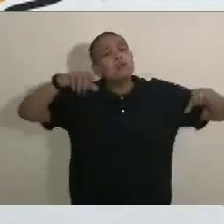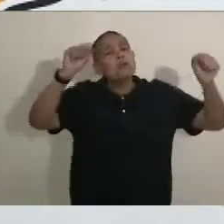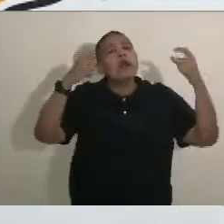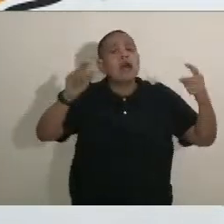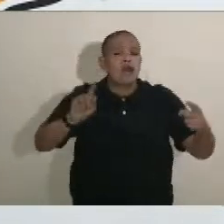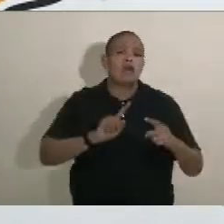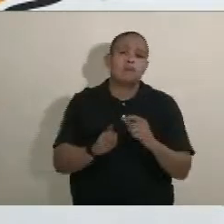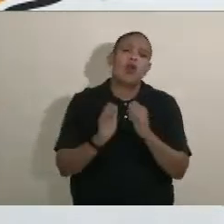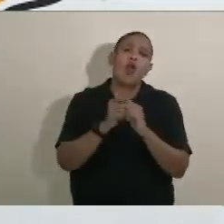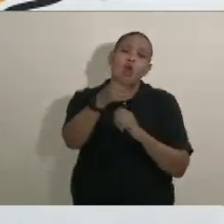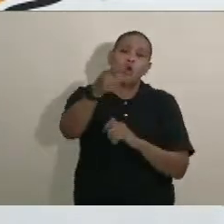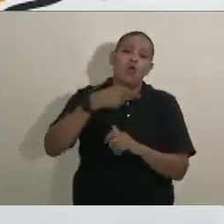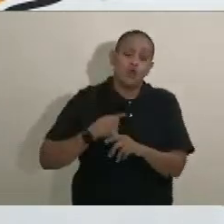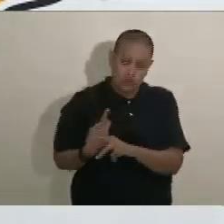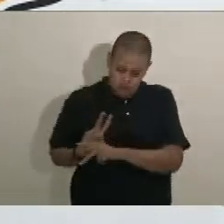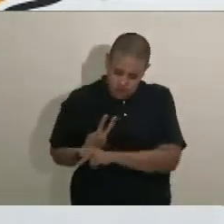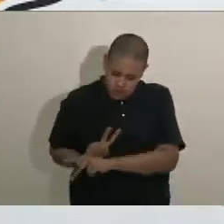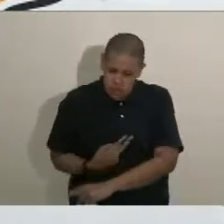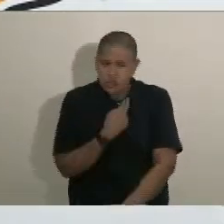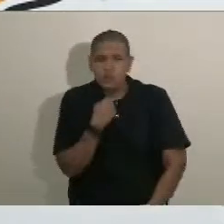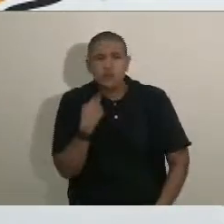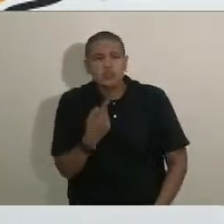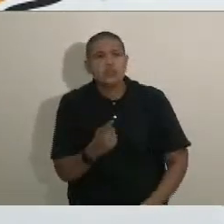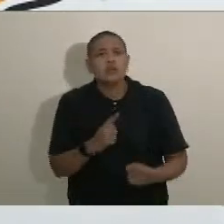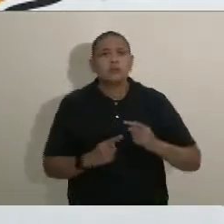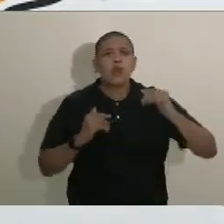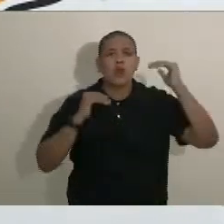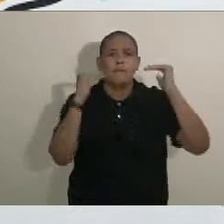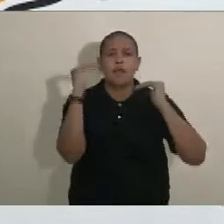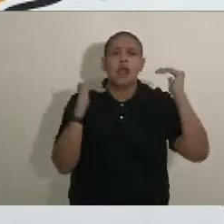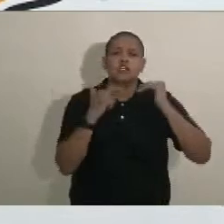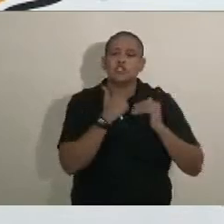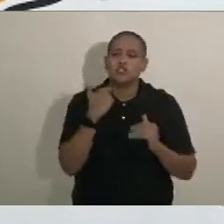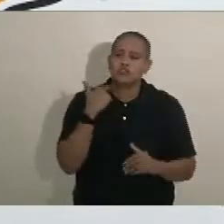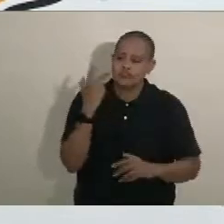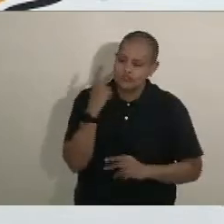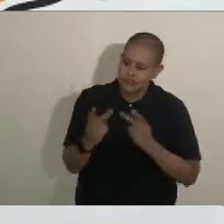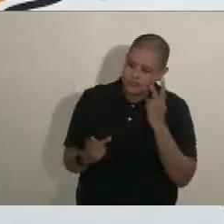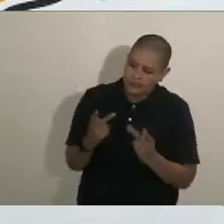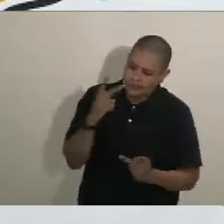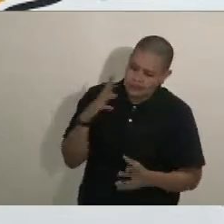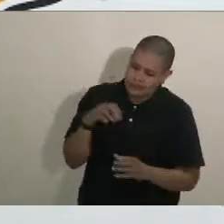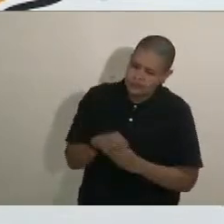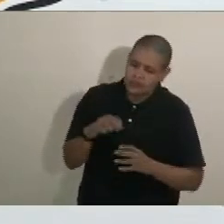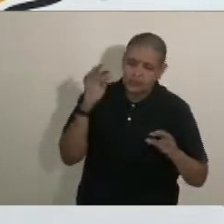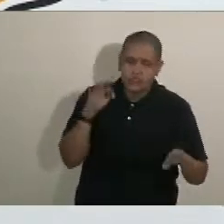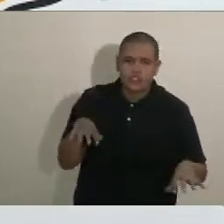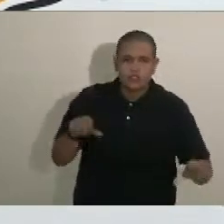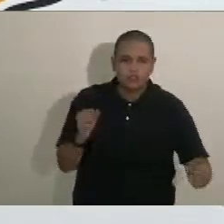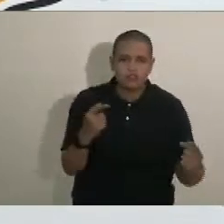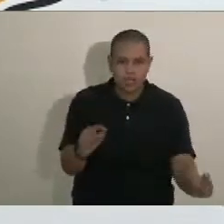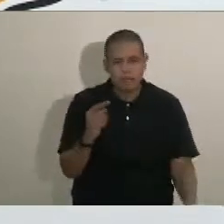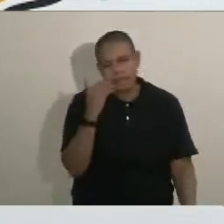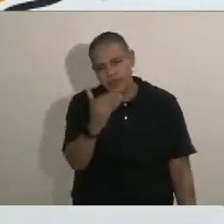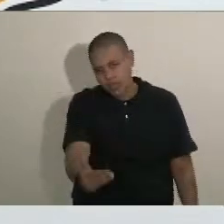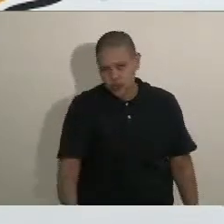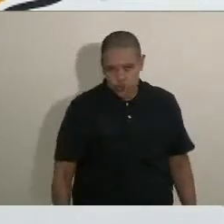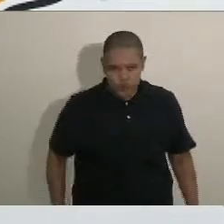matter of how we calculate that risk and balance those risks that are involved in all the decisions that we make. Thank you.